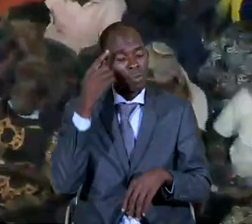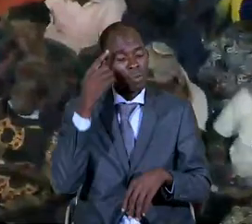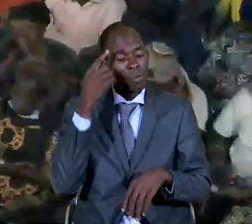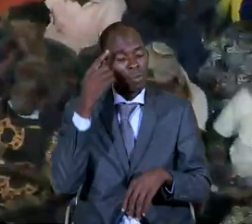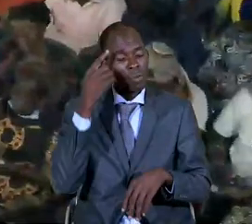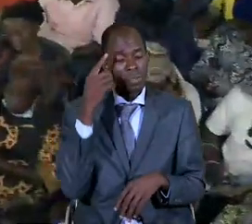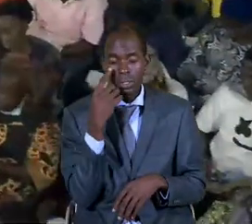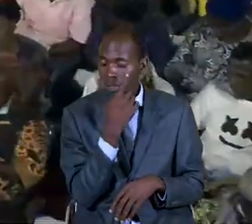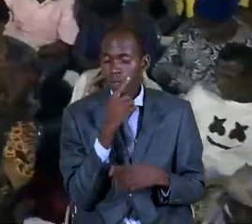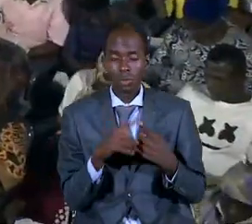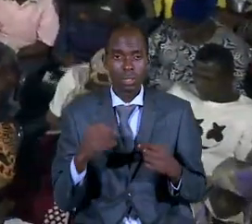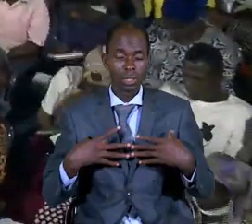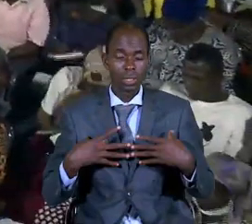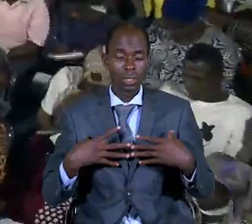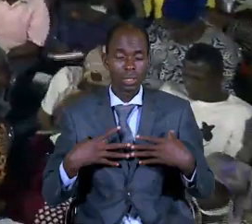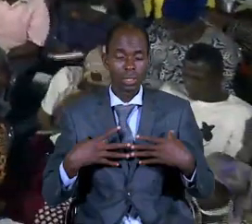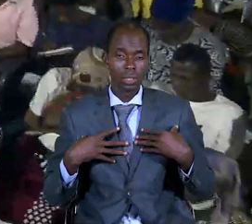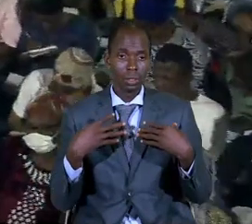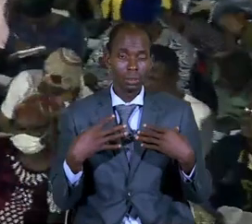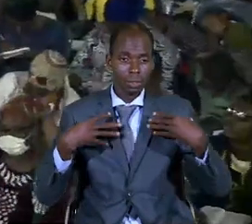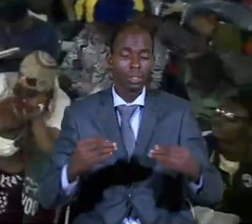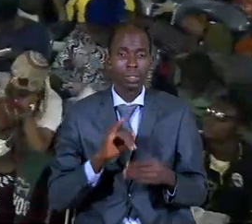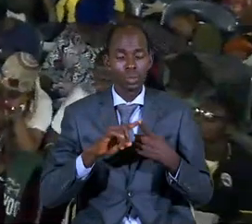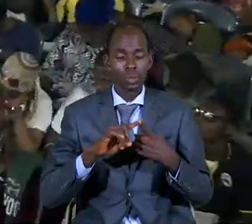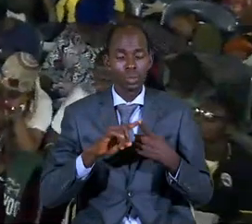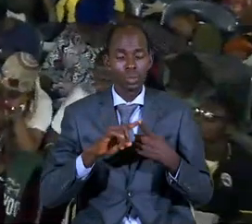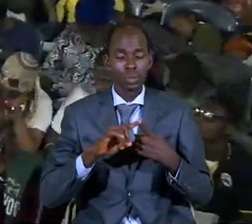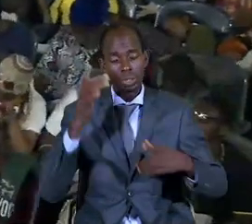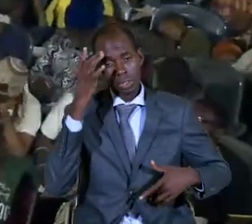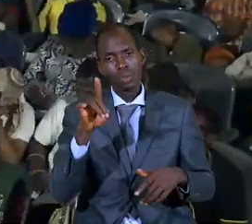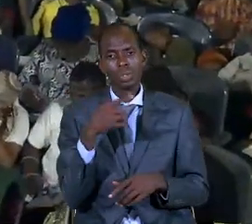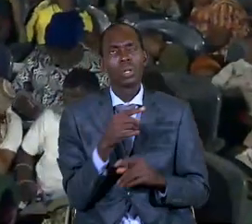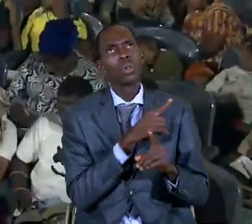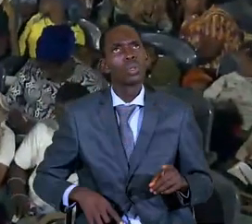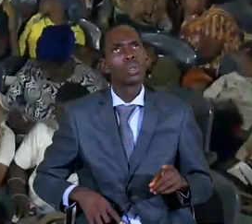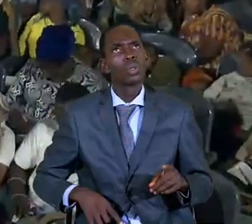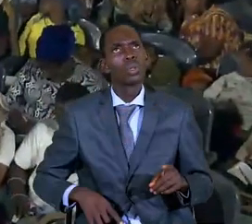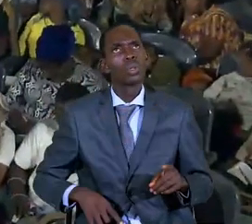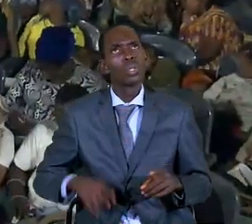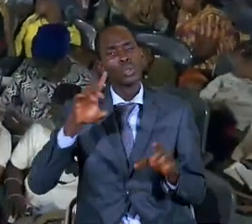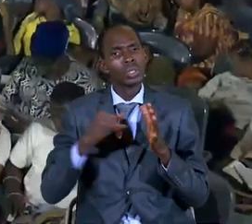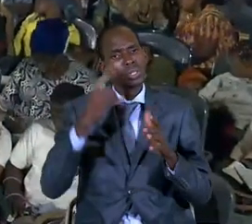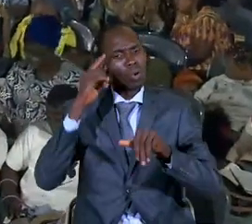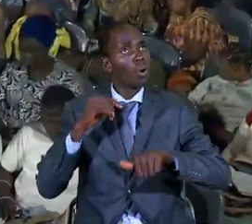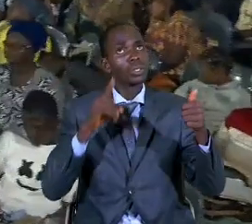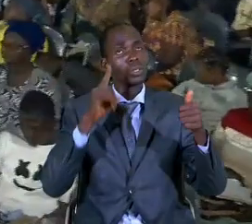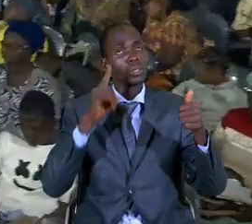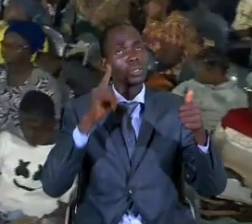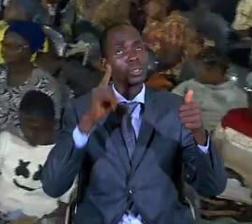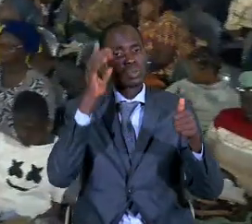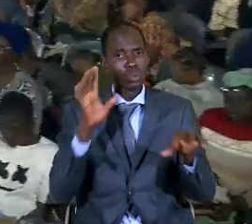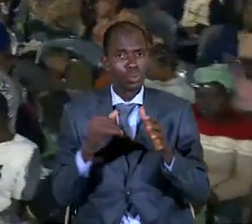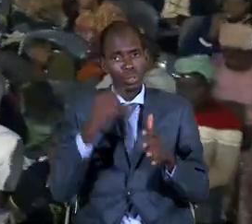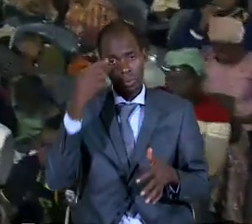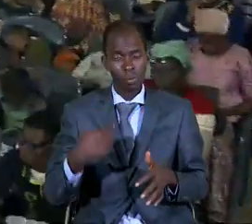to those who are sick, and you are saying, Lord, you've done it for others, you'll do it for me.